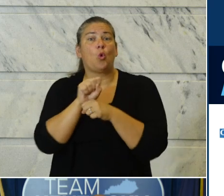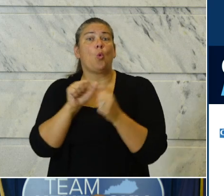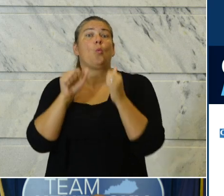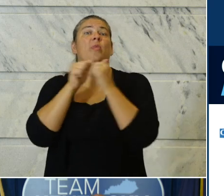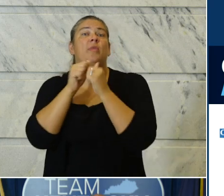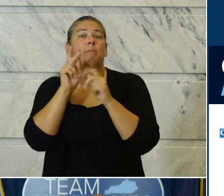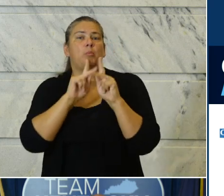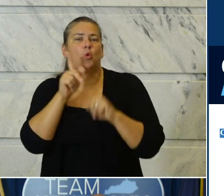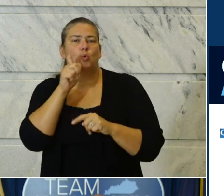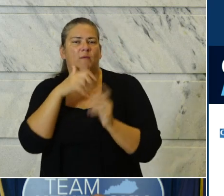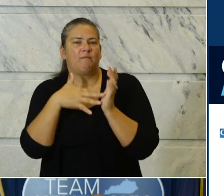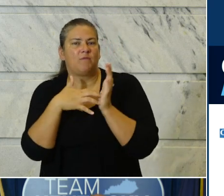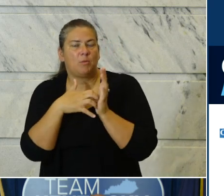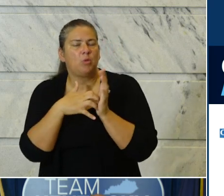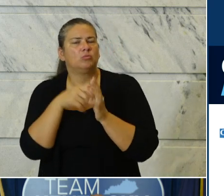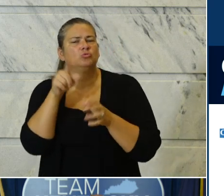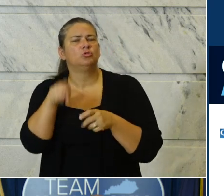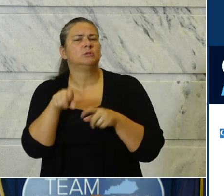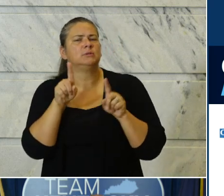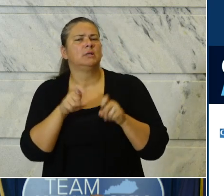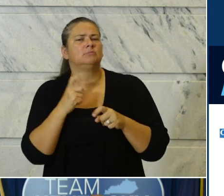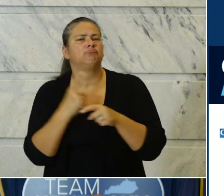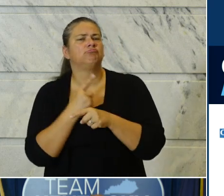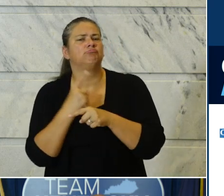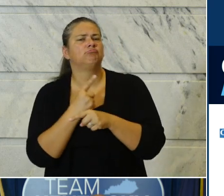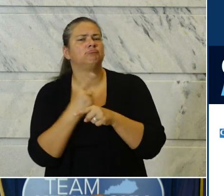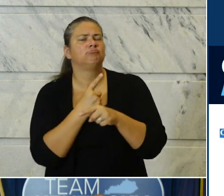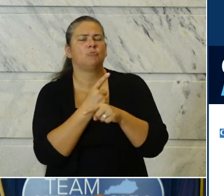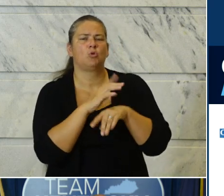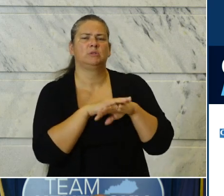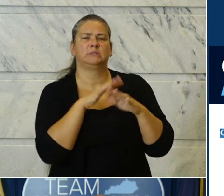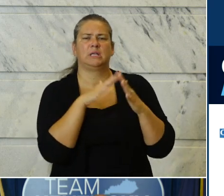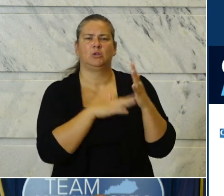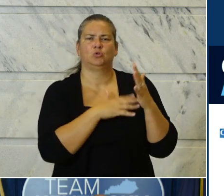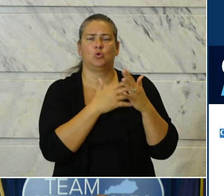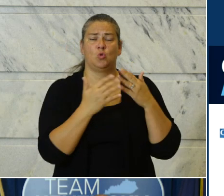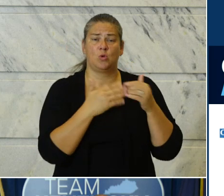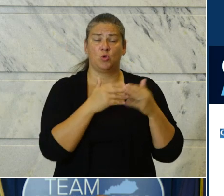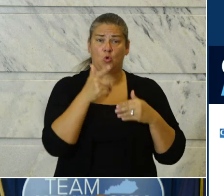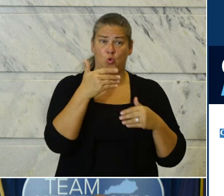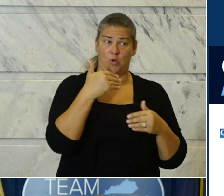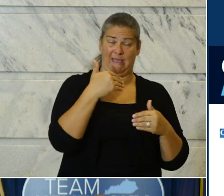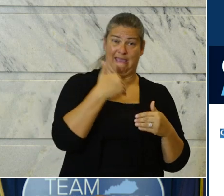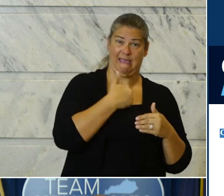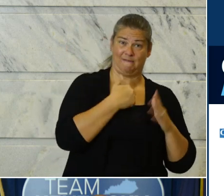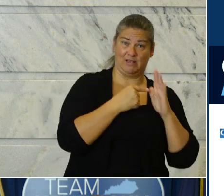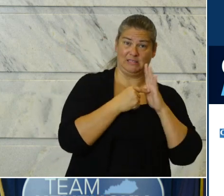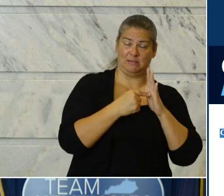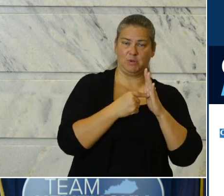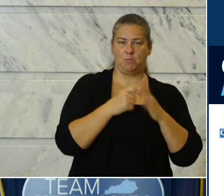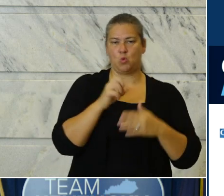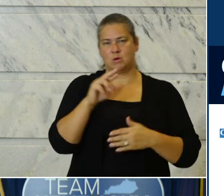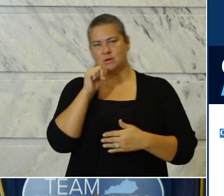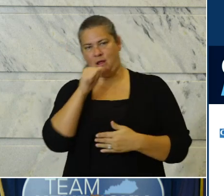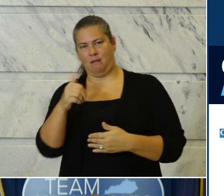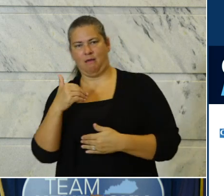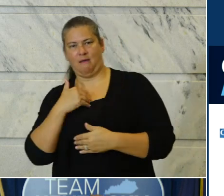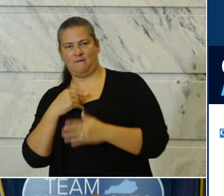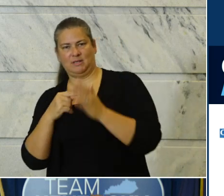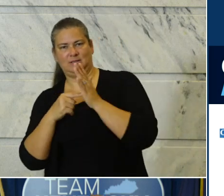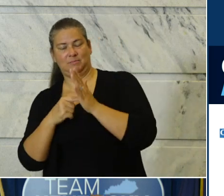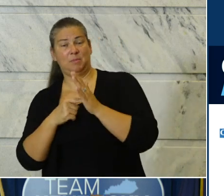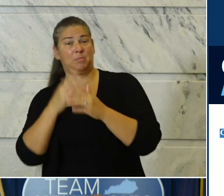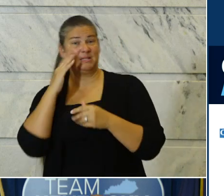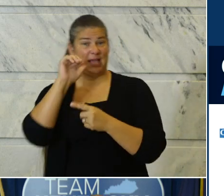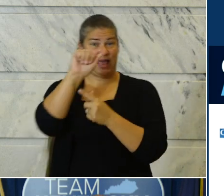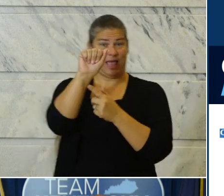get tested regularly and on a schedule, whether you are symptomatic or not symptomatic, because we know that asymptomatic